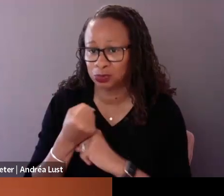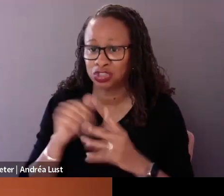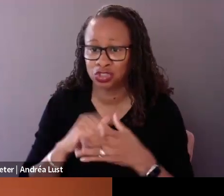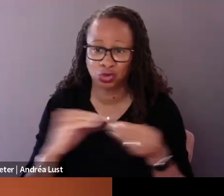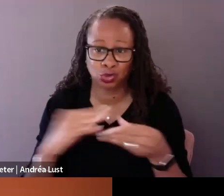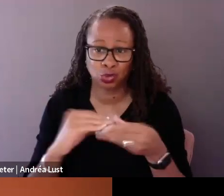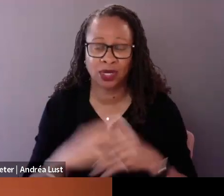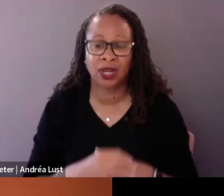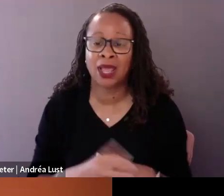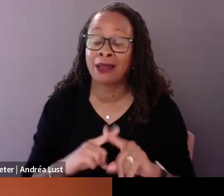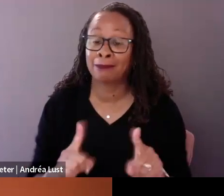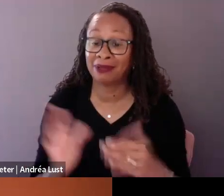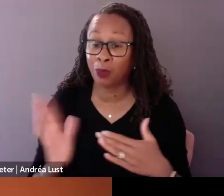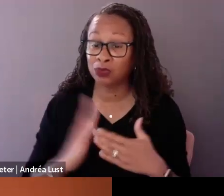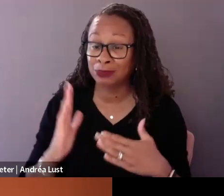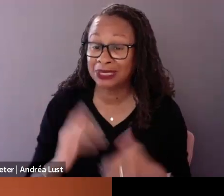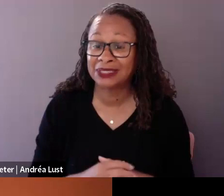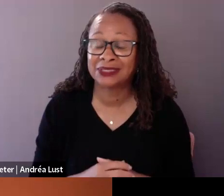But, you know, ultimately